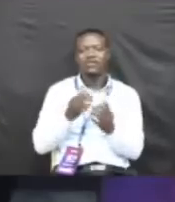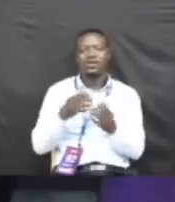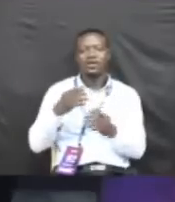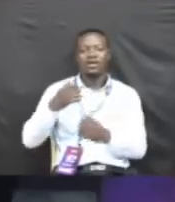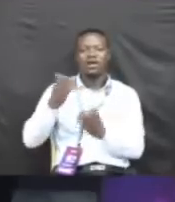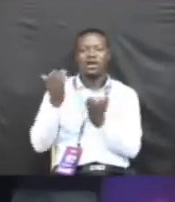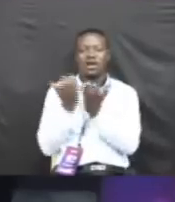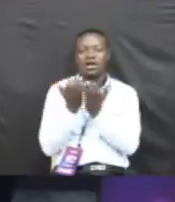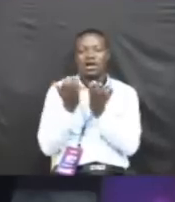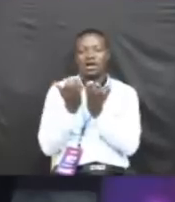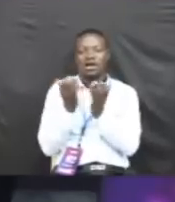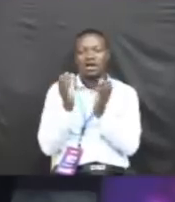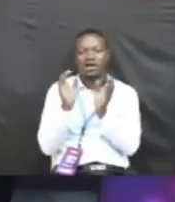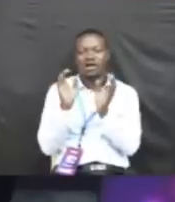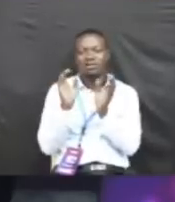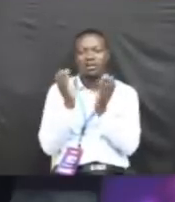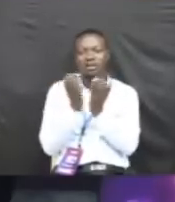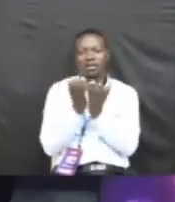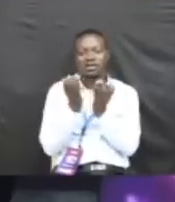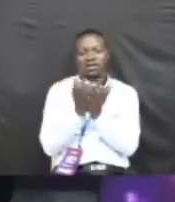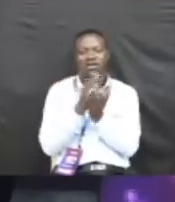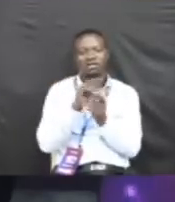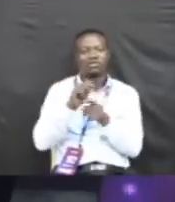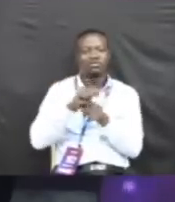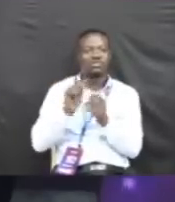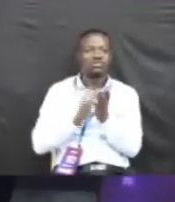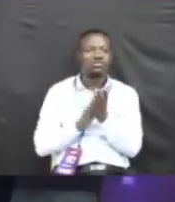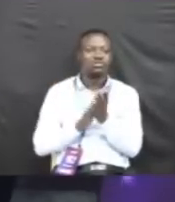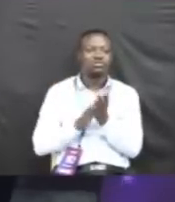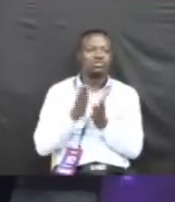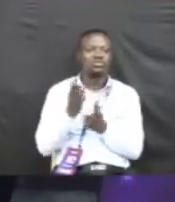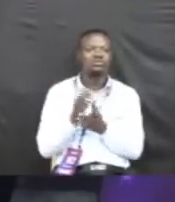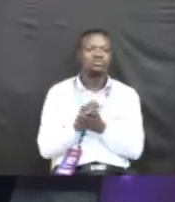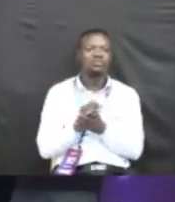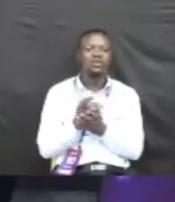and training school. Madame are you